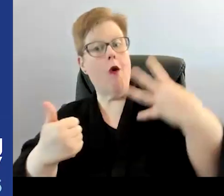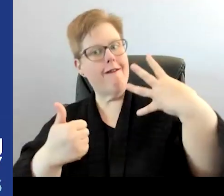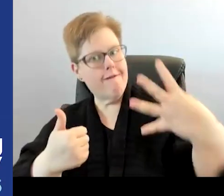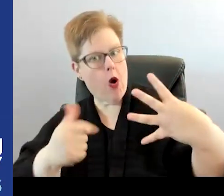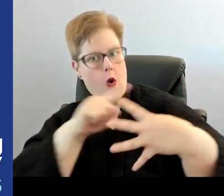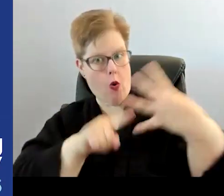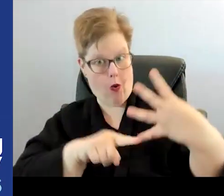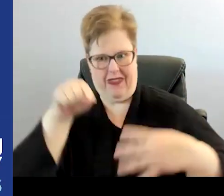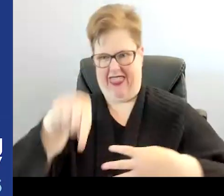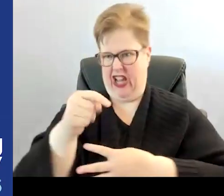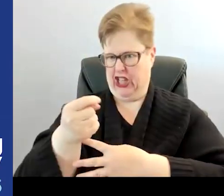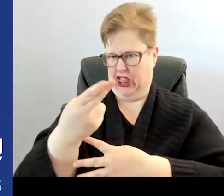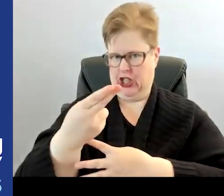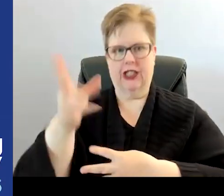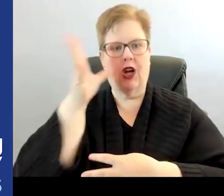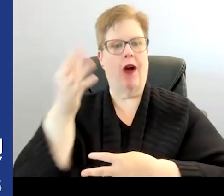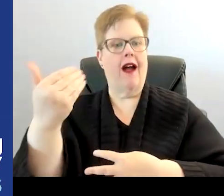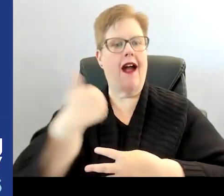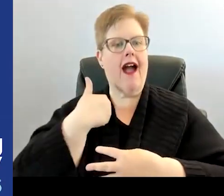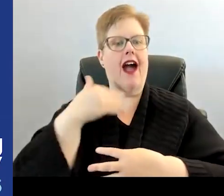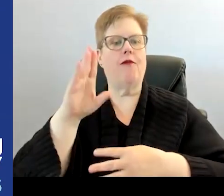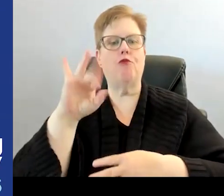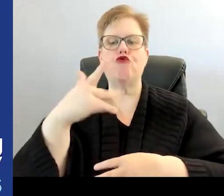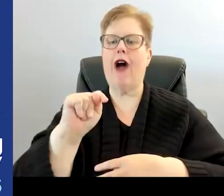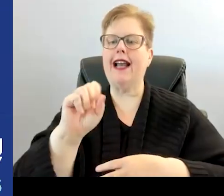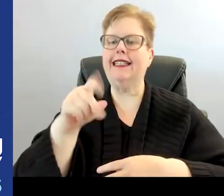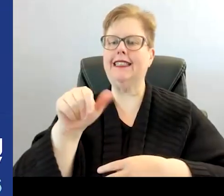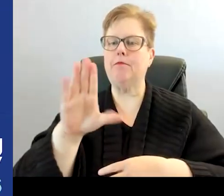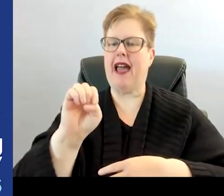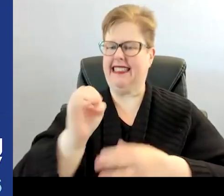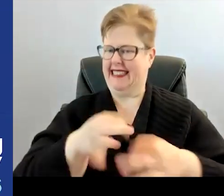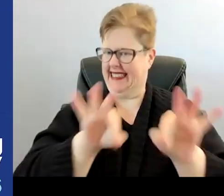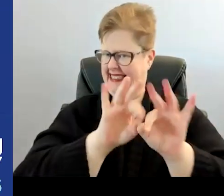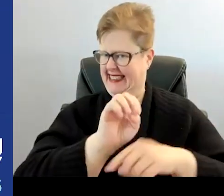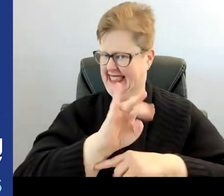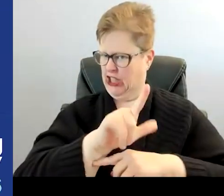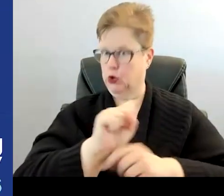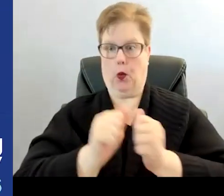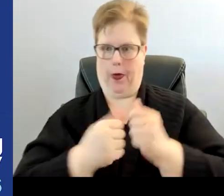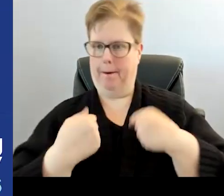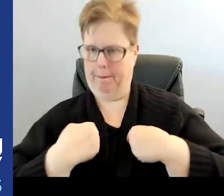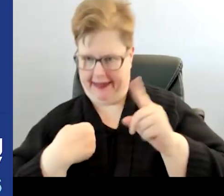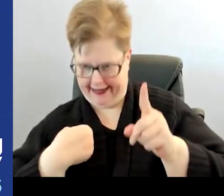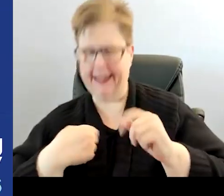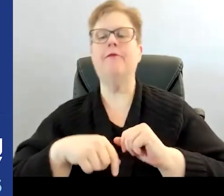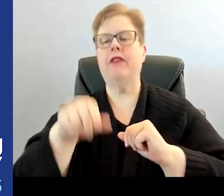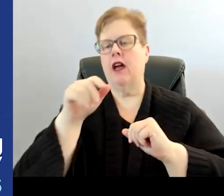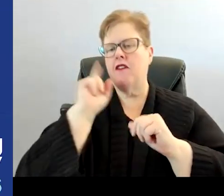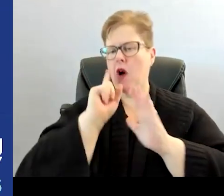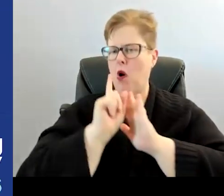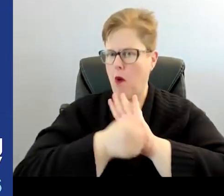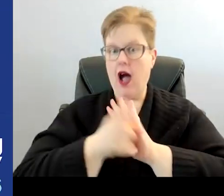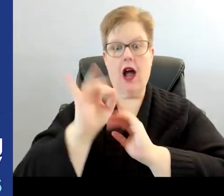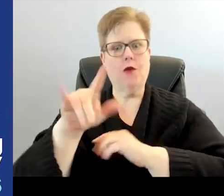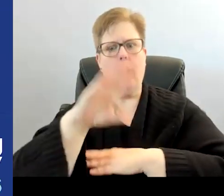this Thursday, we'll have Brightspace Essentials. That'll be with me. So if it's been a while, or you've never